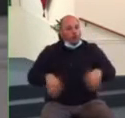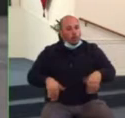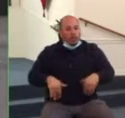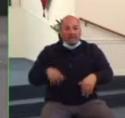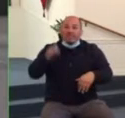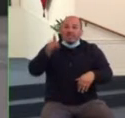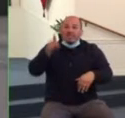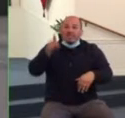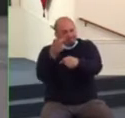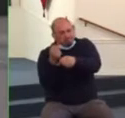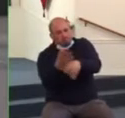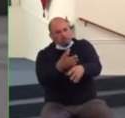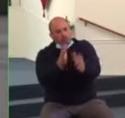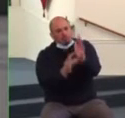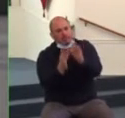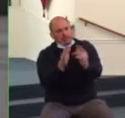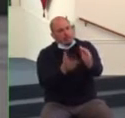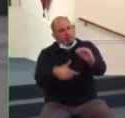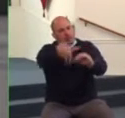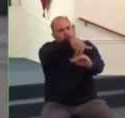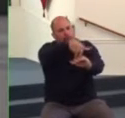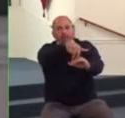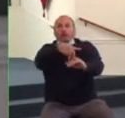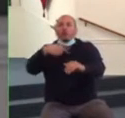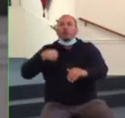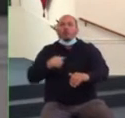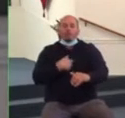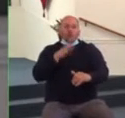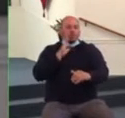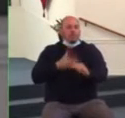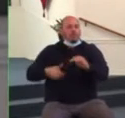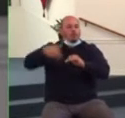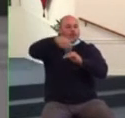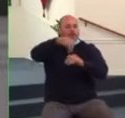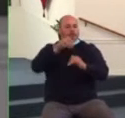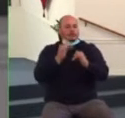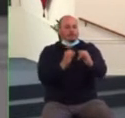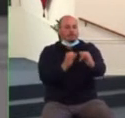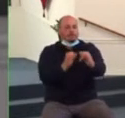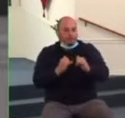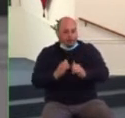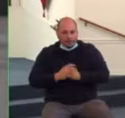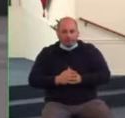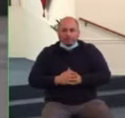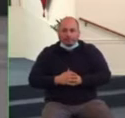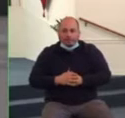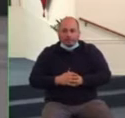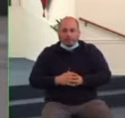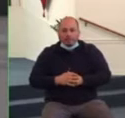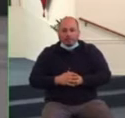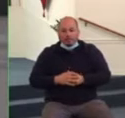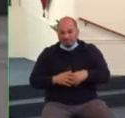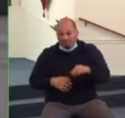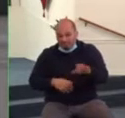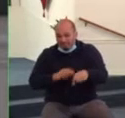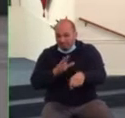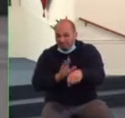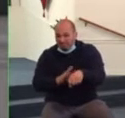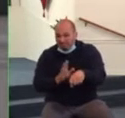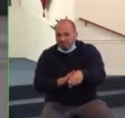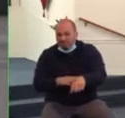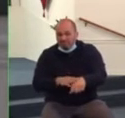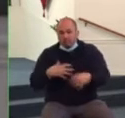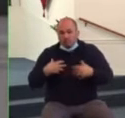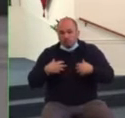It takes courage to stand unashamed for Jesus, unashamed of His suffering, unashamed to suffer